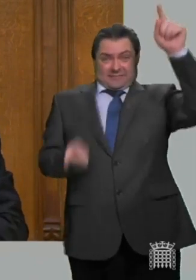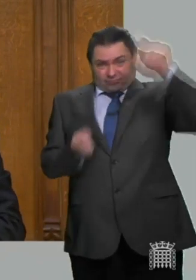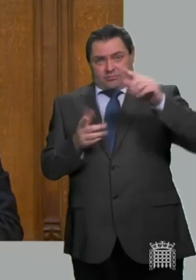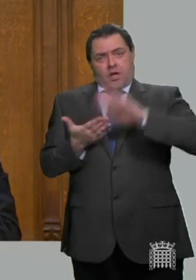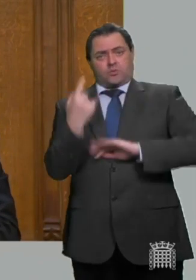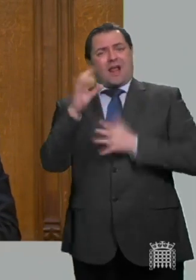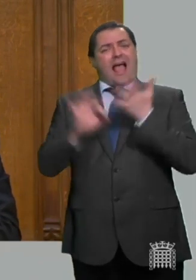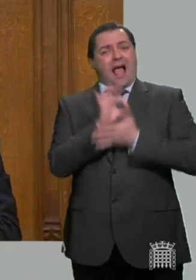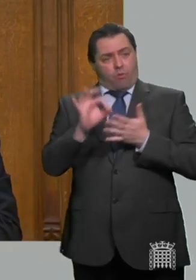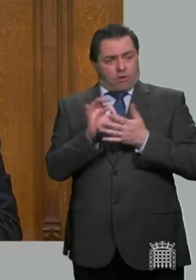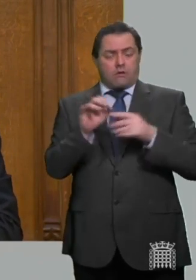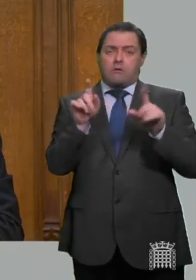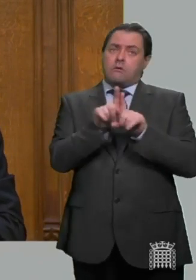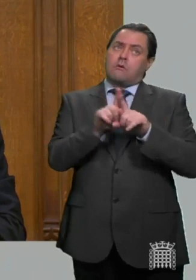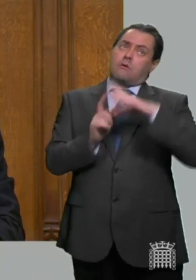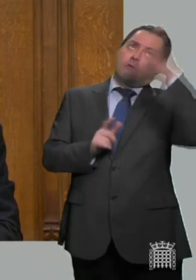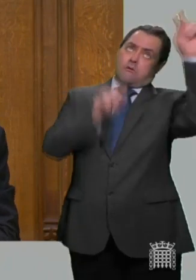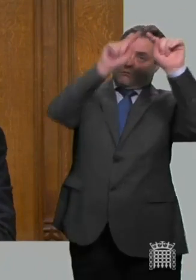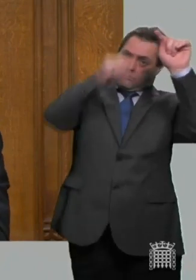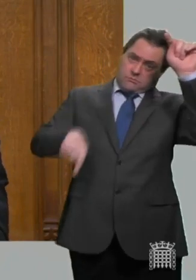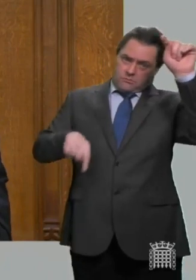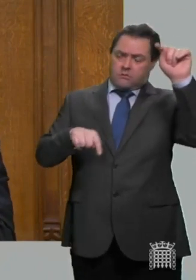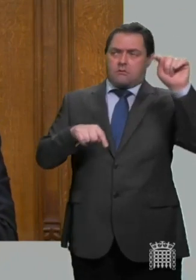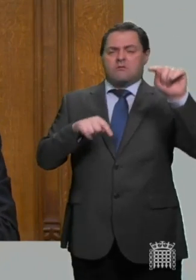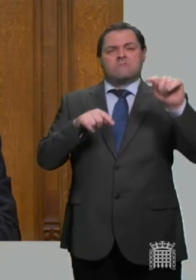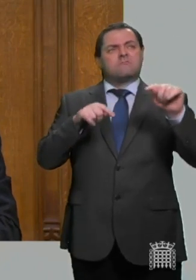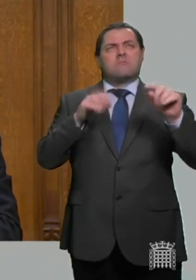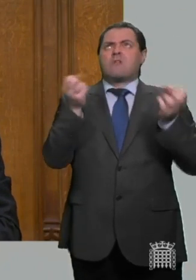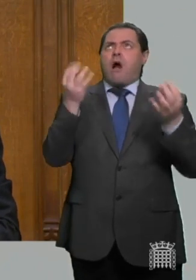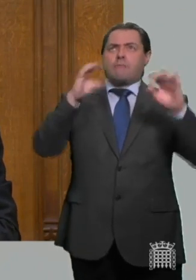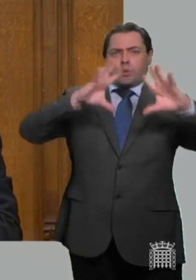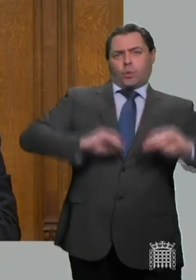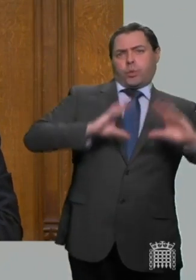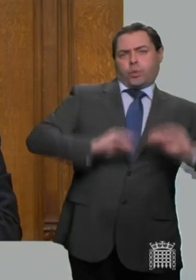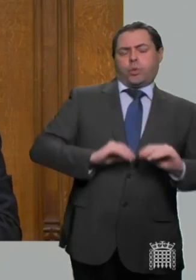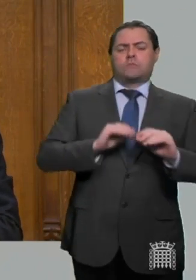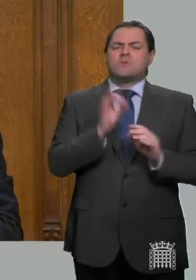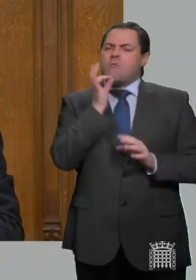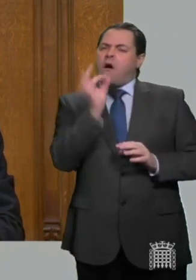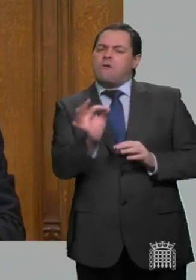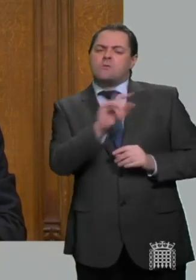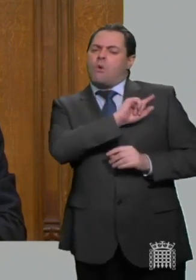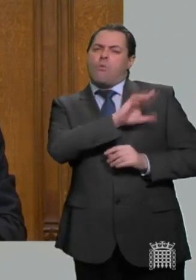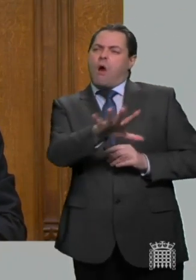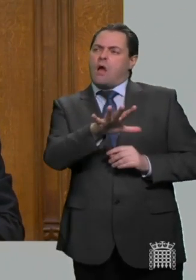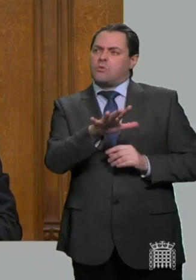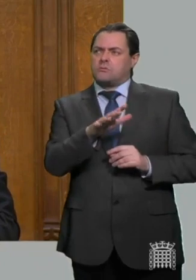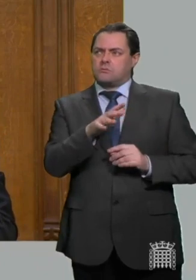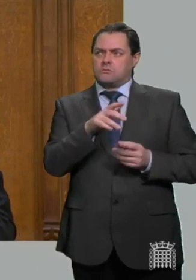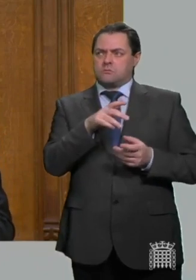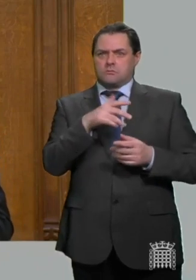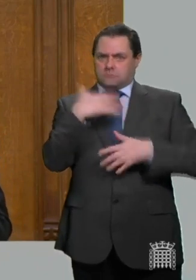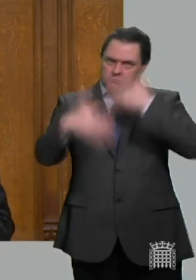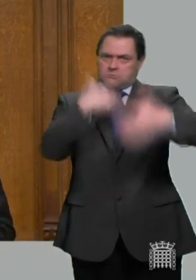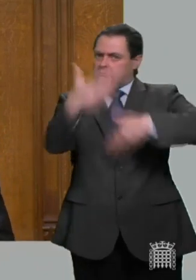increased capacity to the West Coast mainline. Can I ask the Prime Minister, Mr Speaker, what prevents governments from putting shovels in the ground in